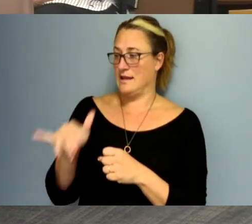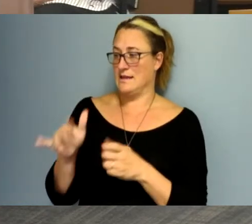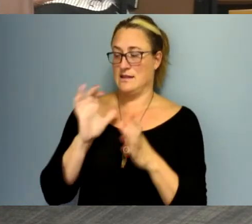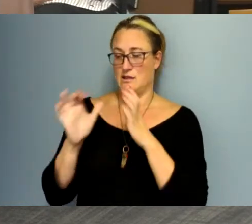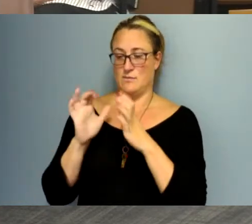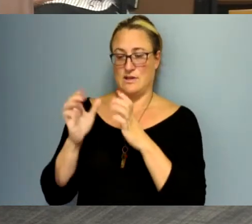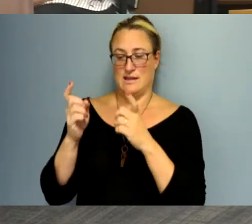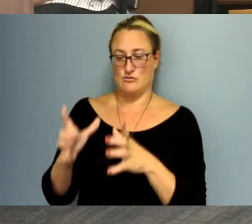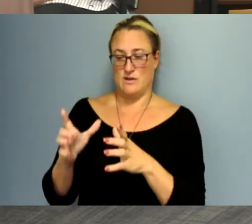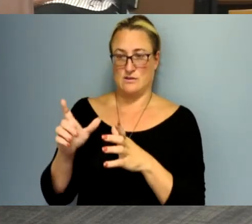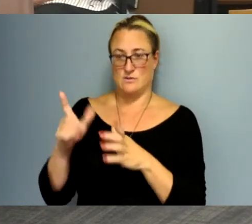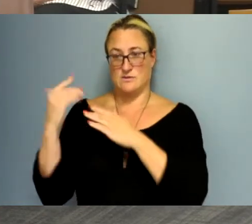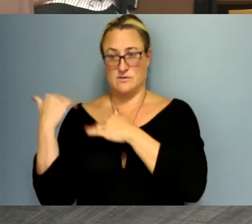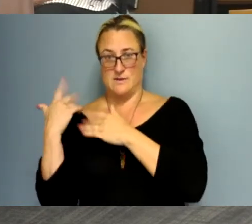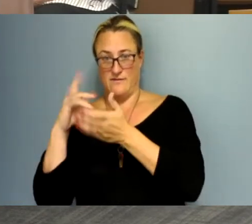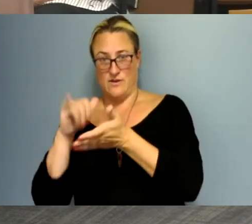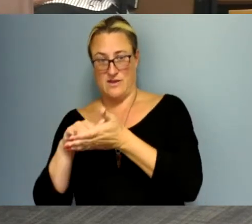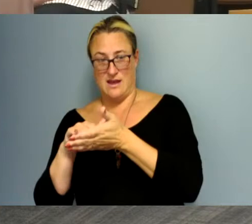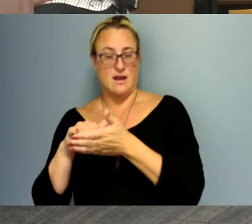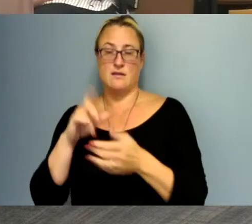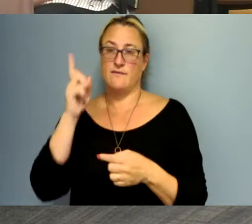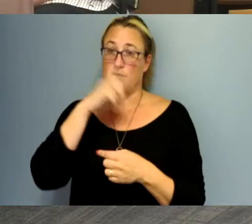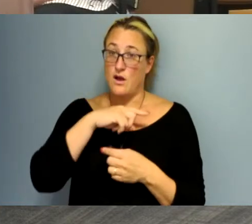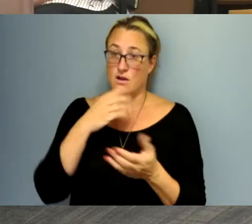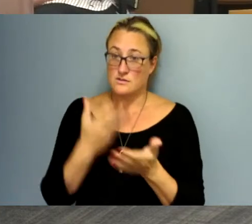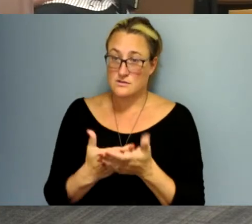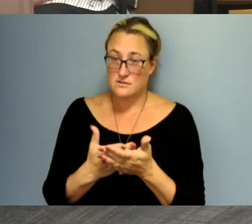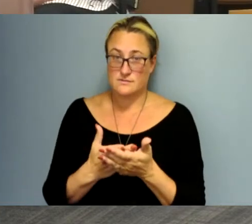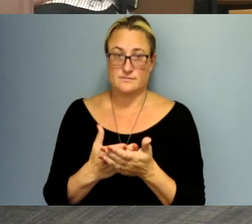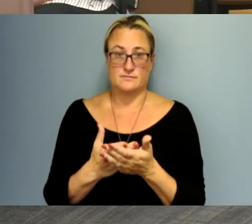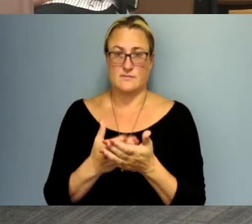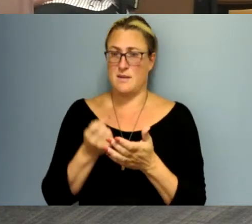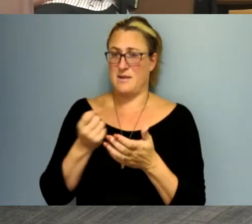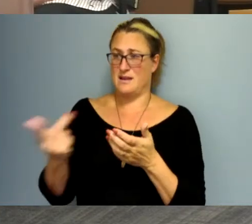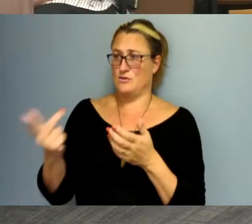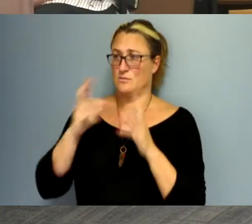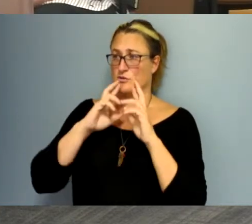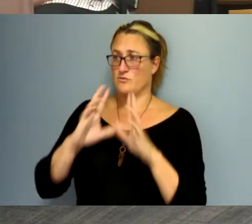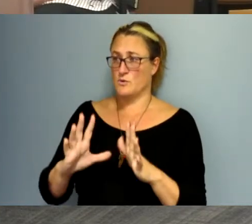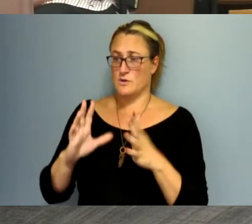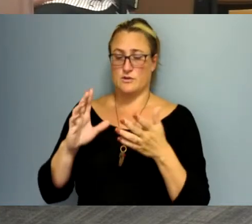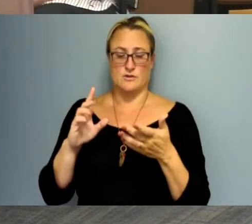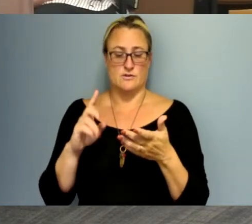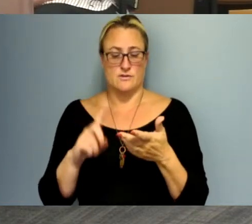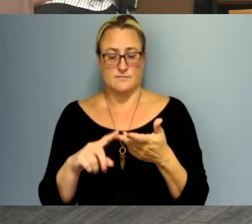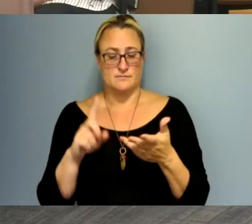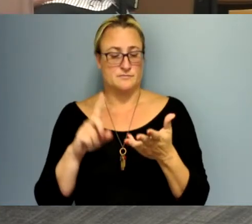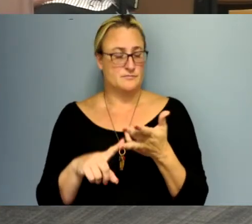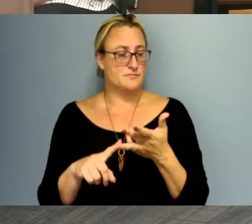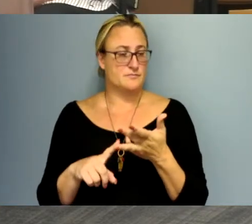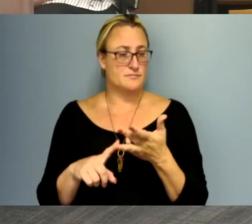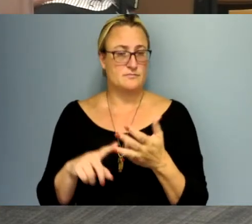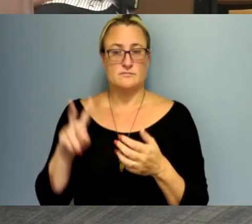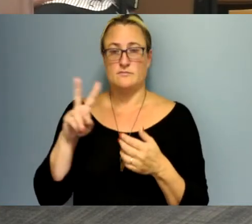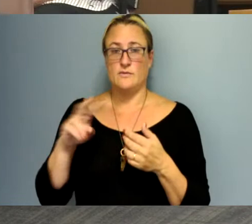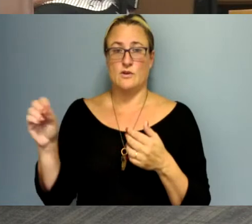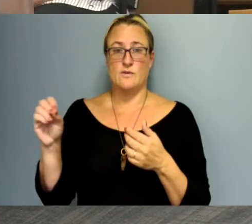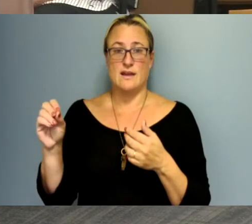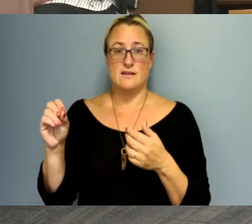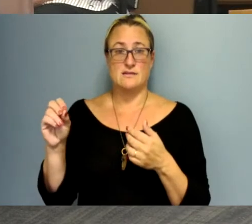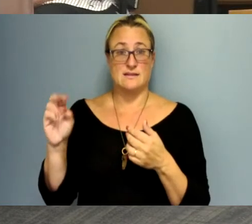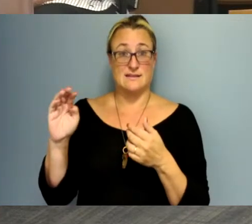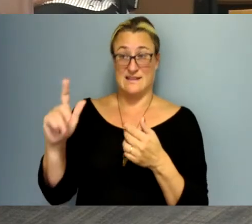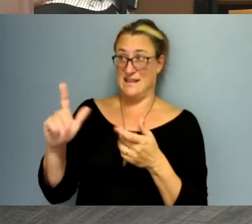director, was supposedly responsible for that. That was proven false by numerous reporters. We saw the 2,000 mule episode, which is